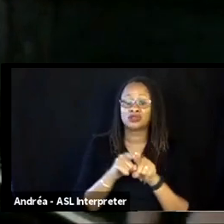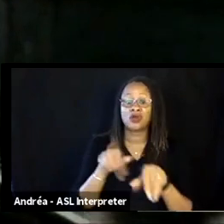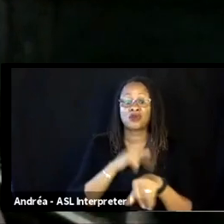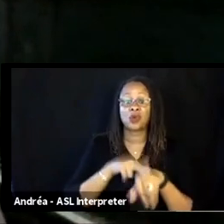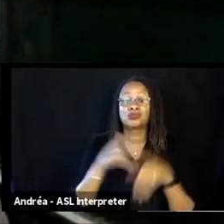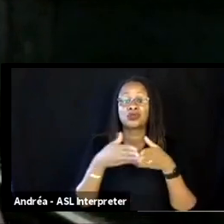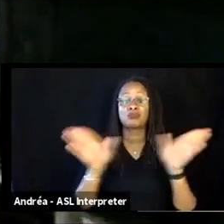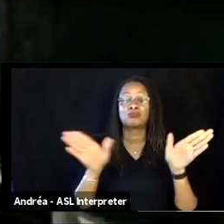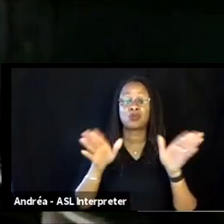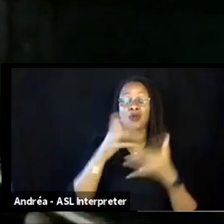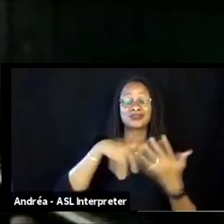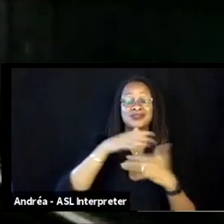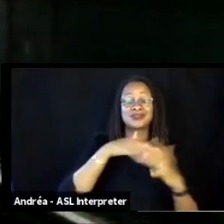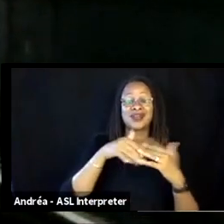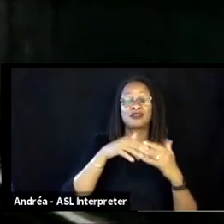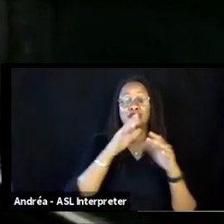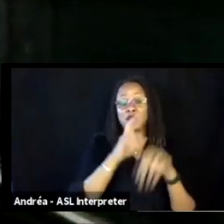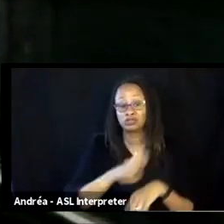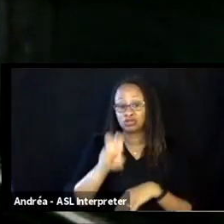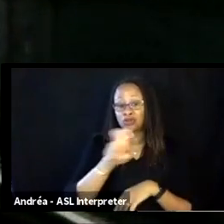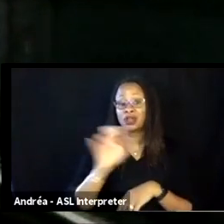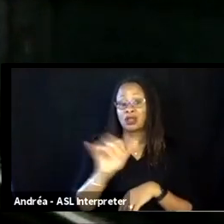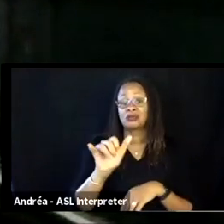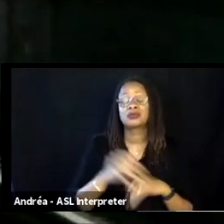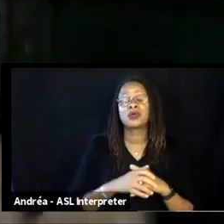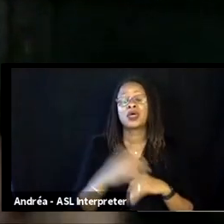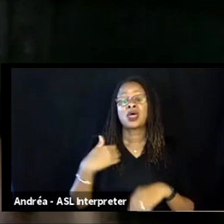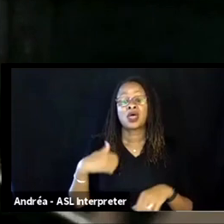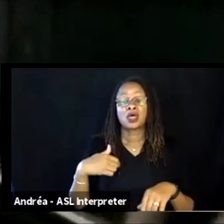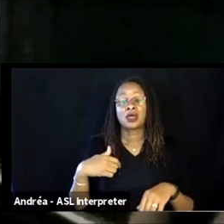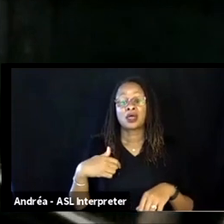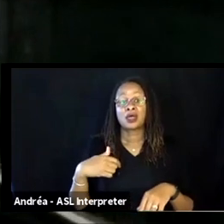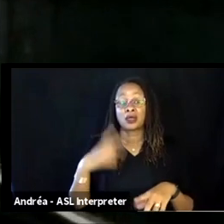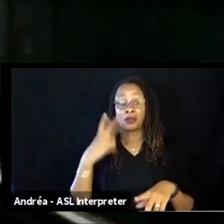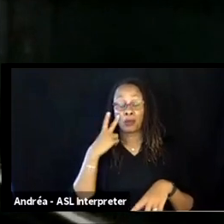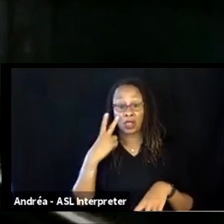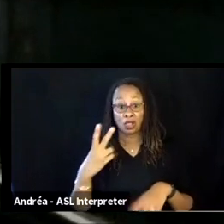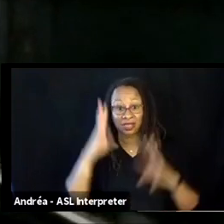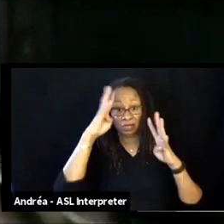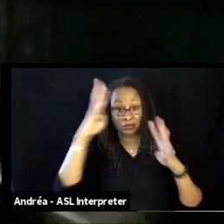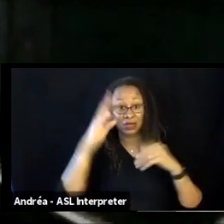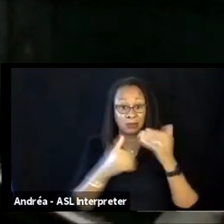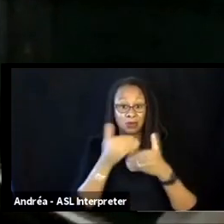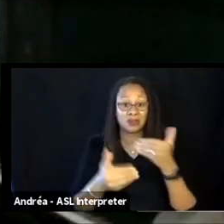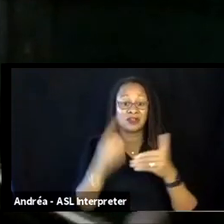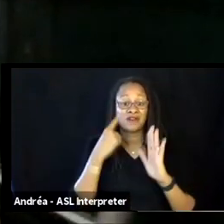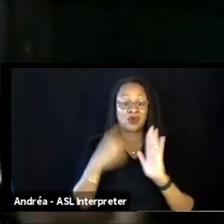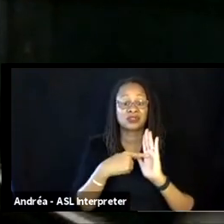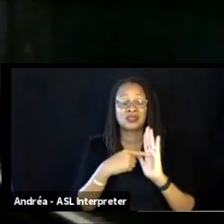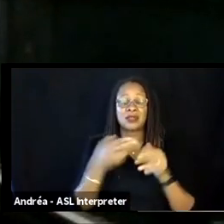broader societal journey as well. And I think as we just, if you know, look at the creative process, for example, that brief